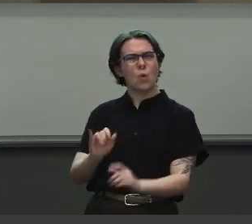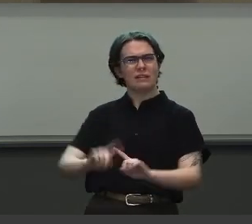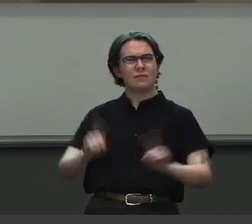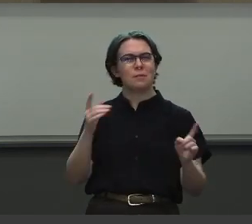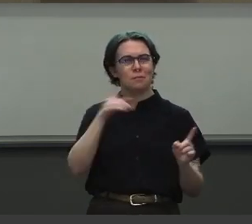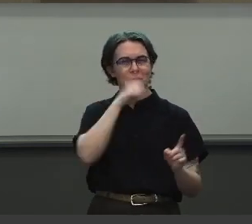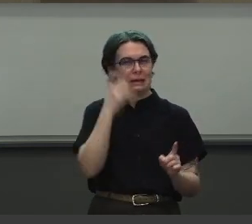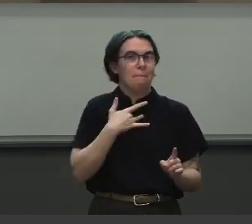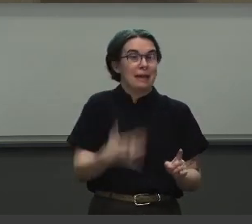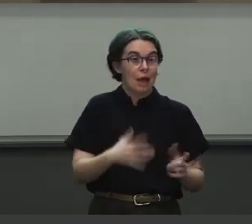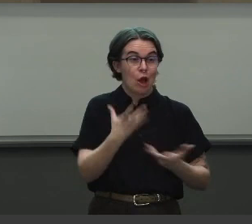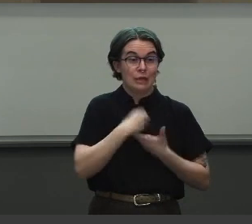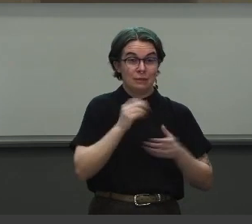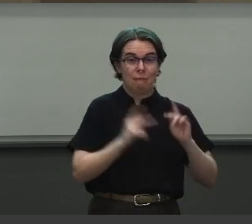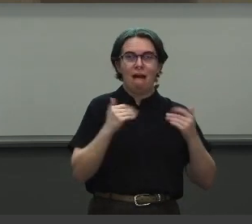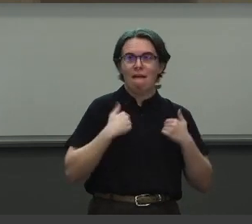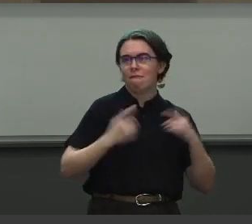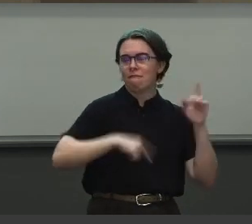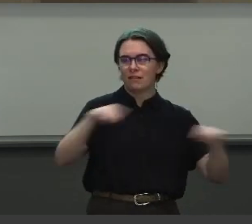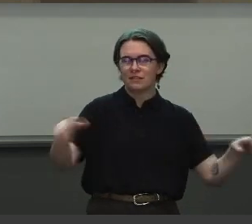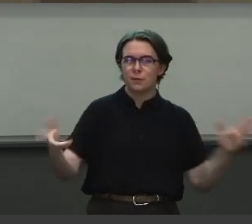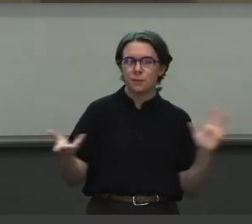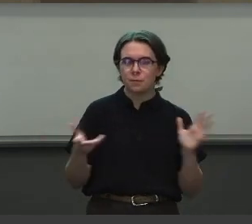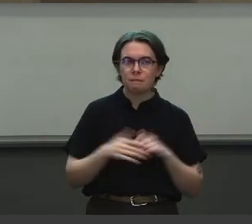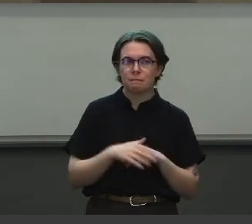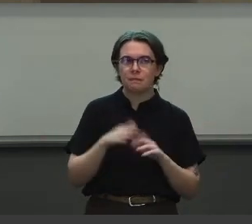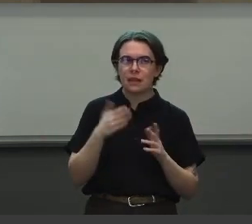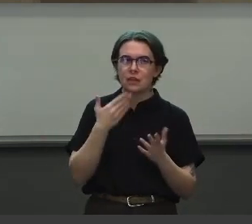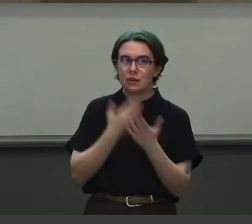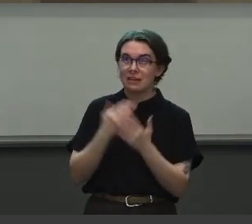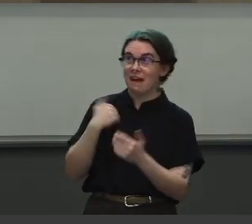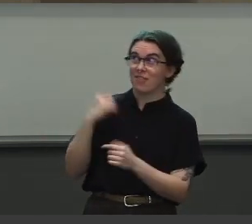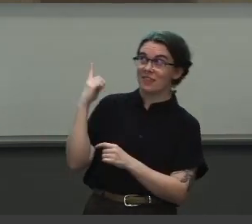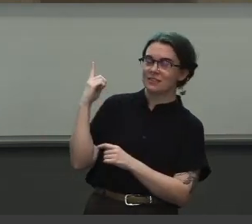Okay, look forward to seeing that research. Thank you.